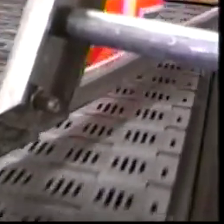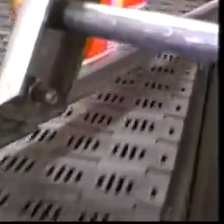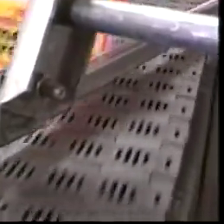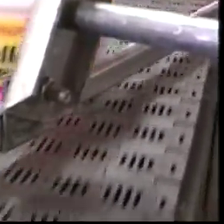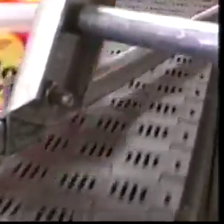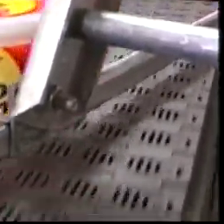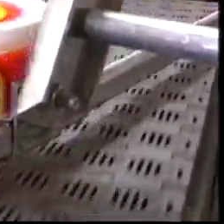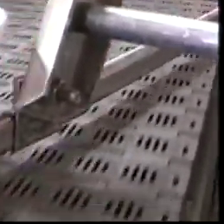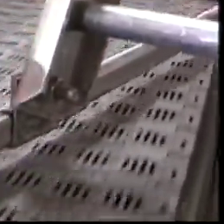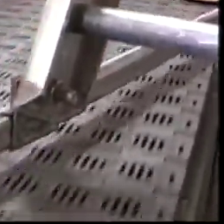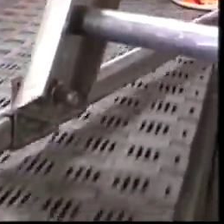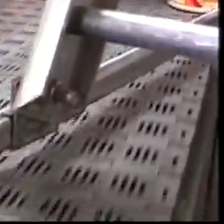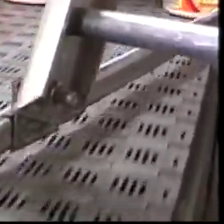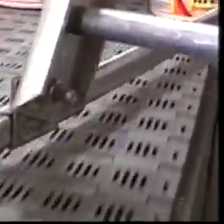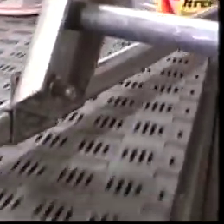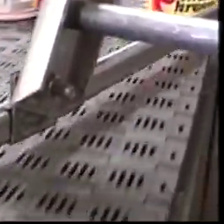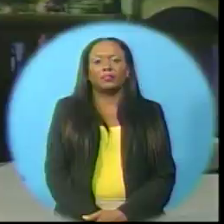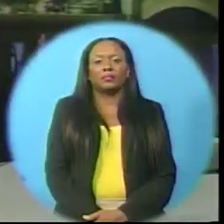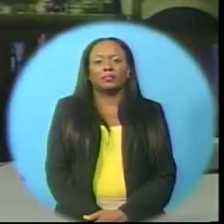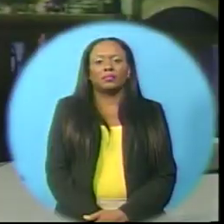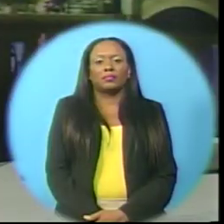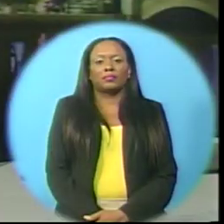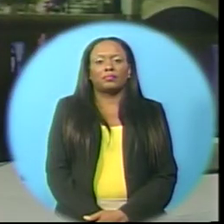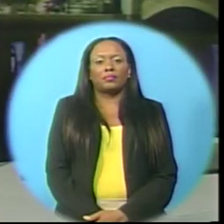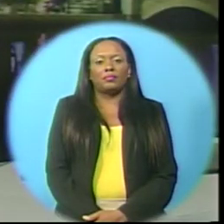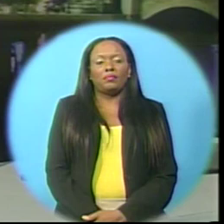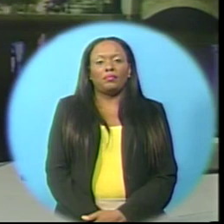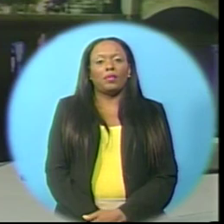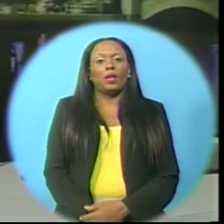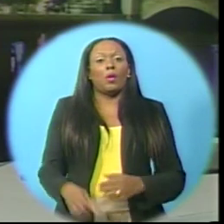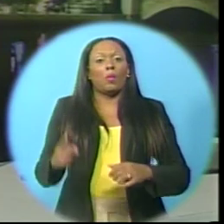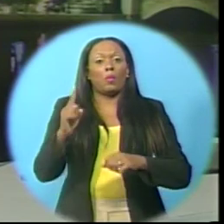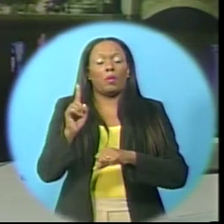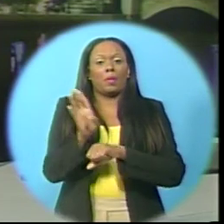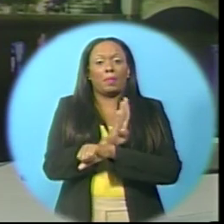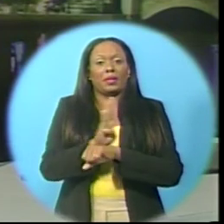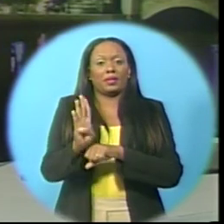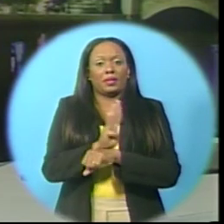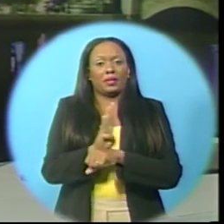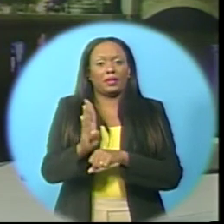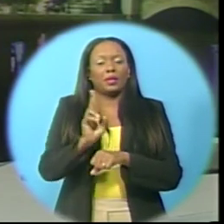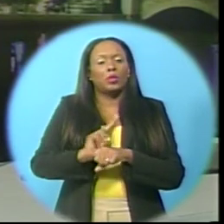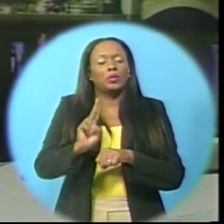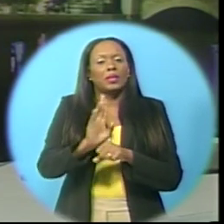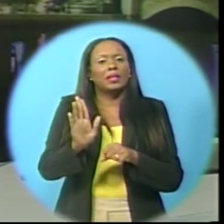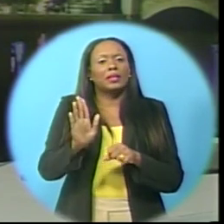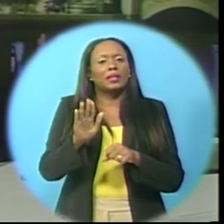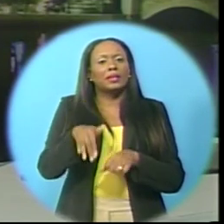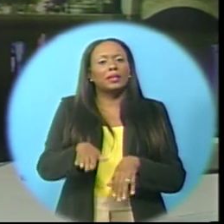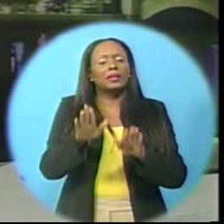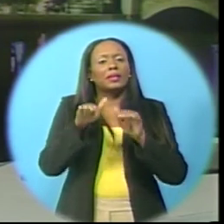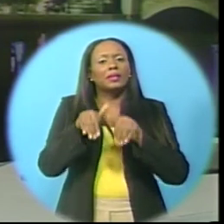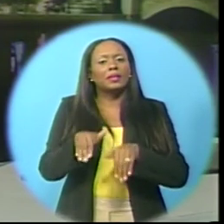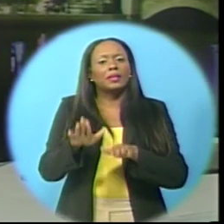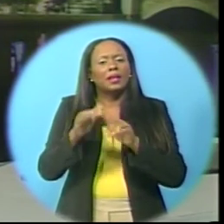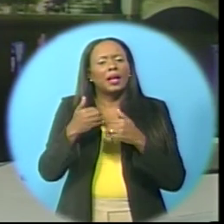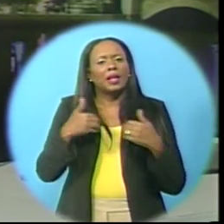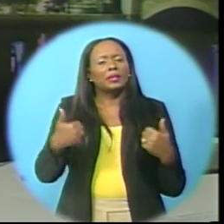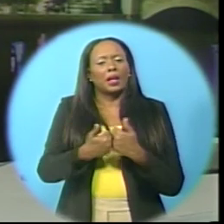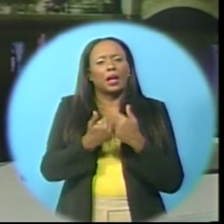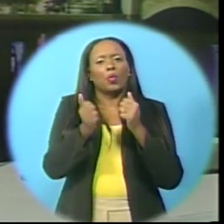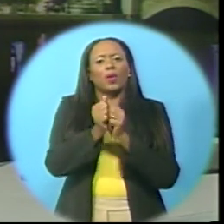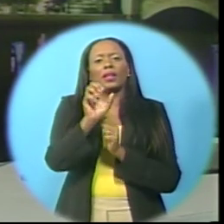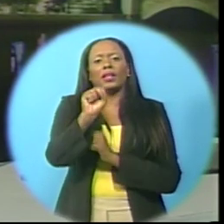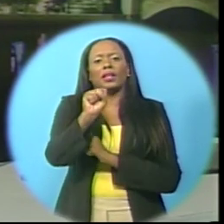Broom for the Business Report. Well, a local business that utilizes the sea as a major part of its daily